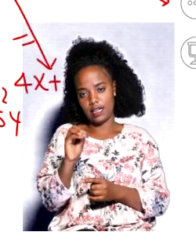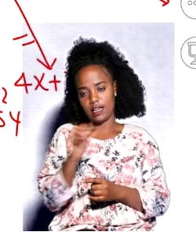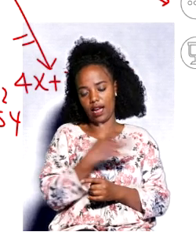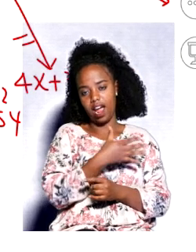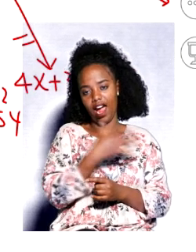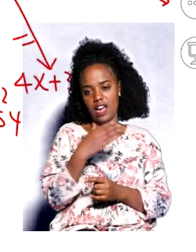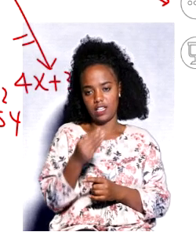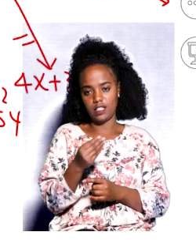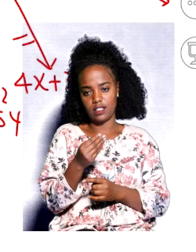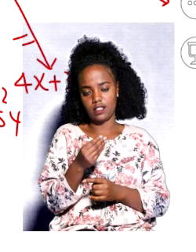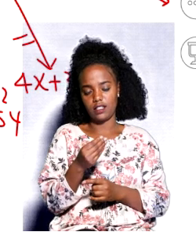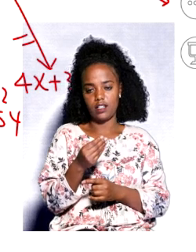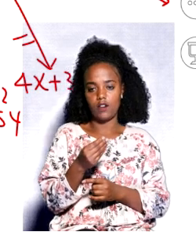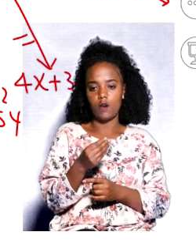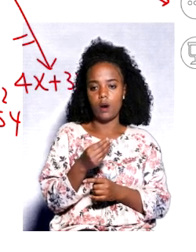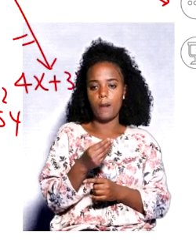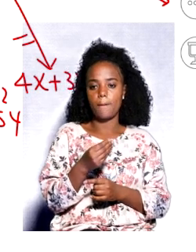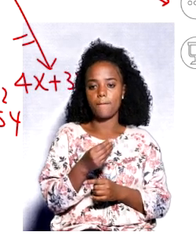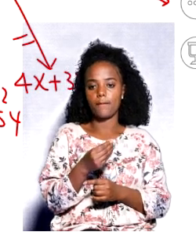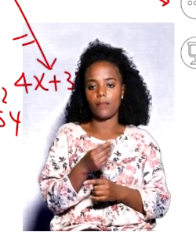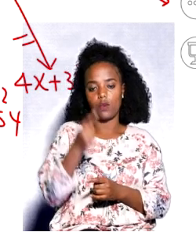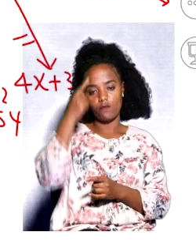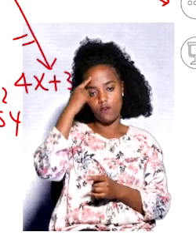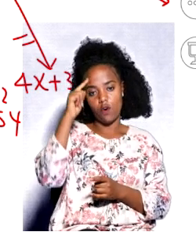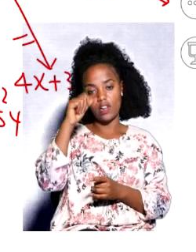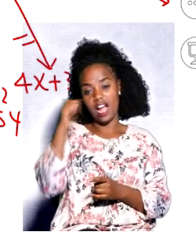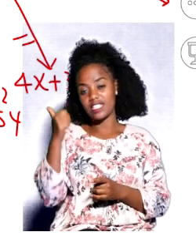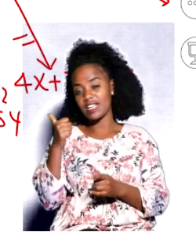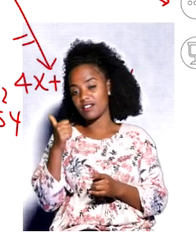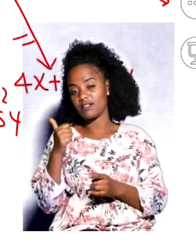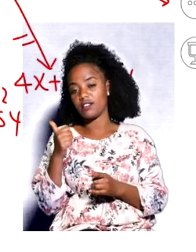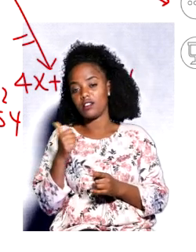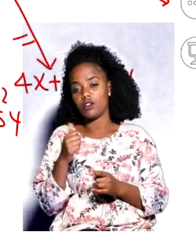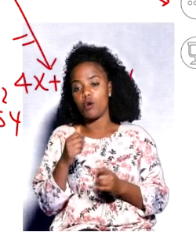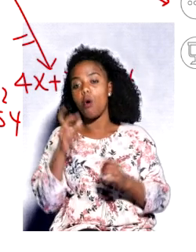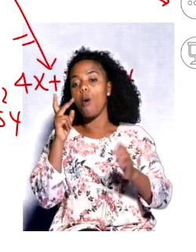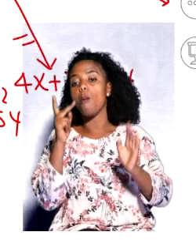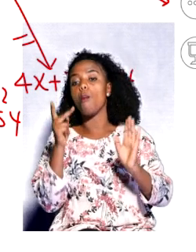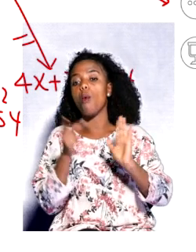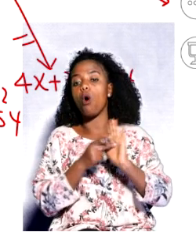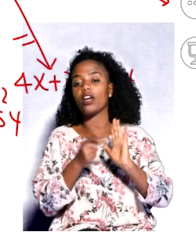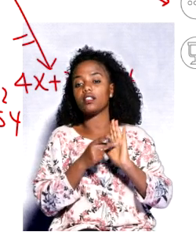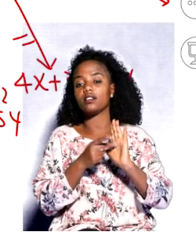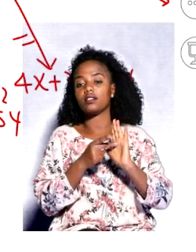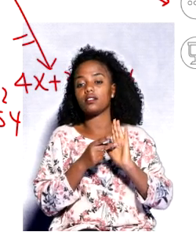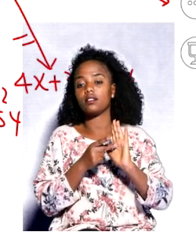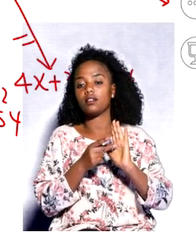20, 16. And for the other corner point, for this one,